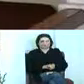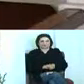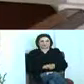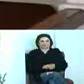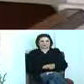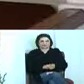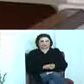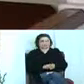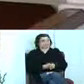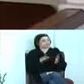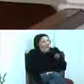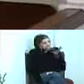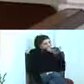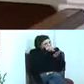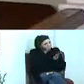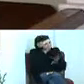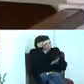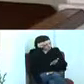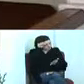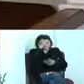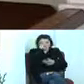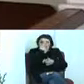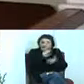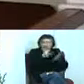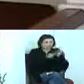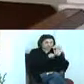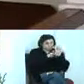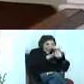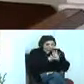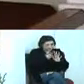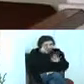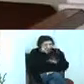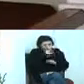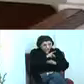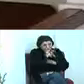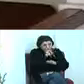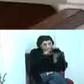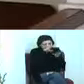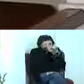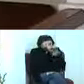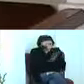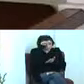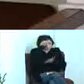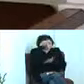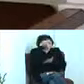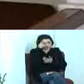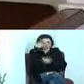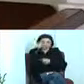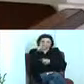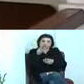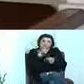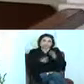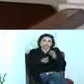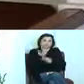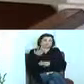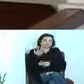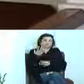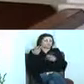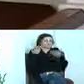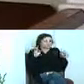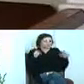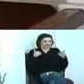To learn what God intended you to learn in order to grow, you already have